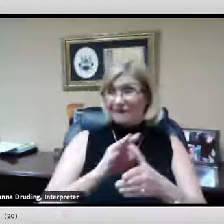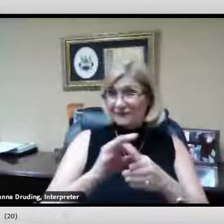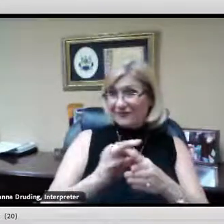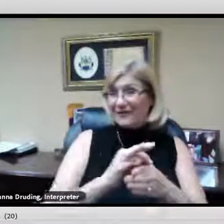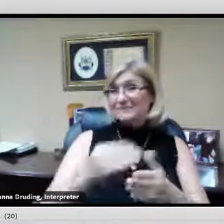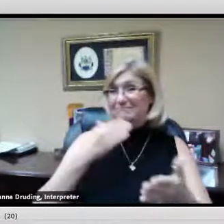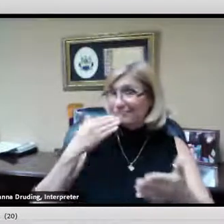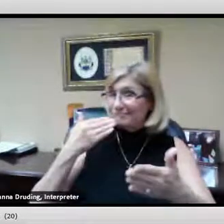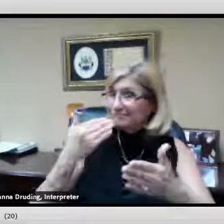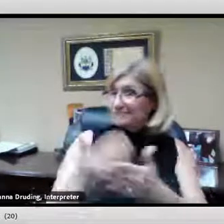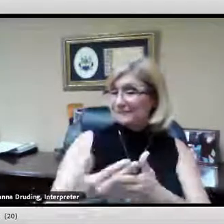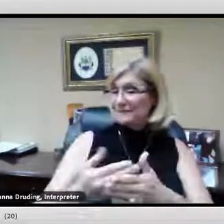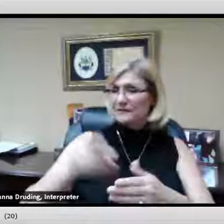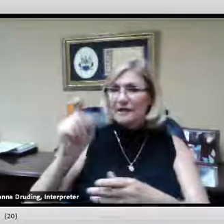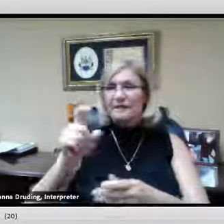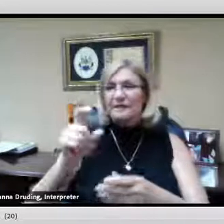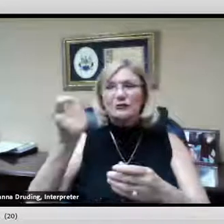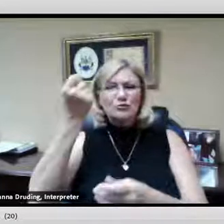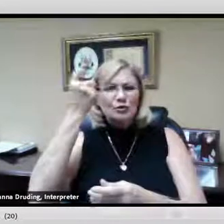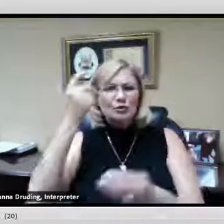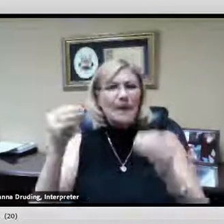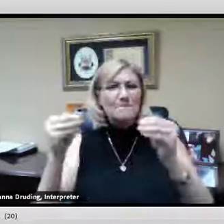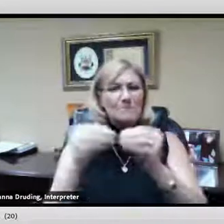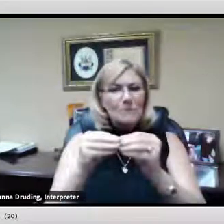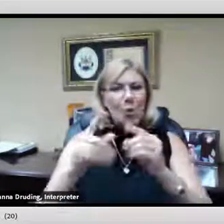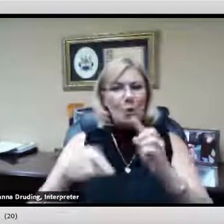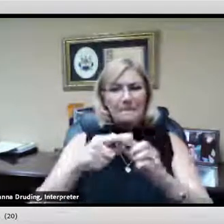had to understand more about the system, and that just